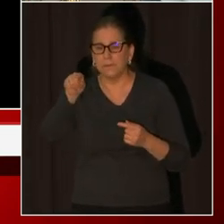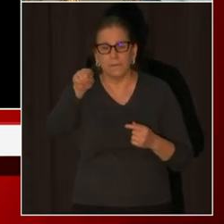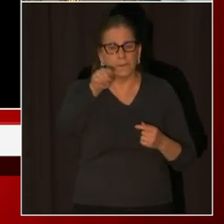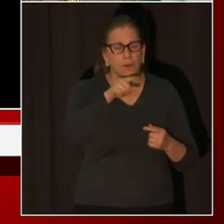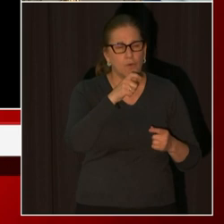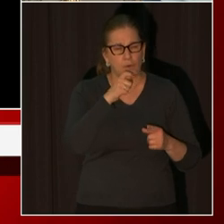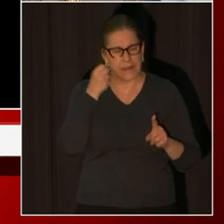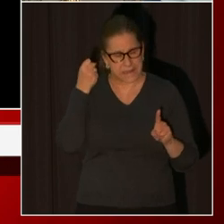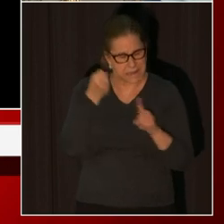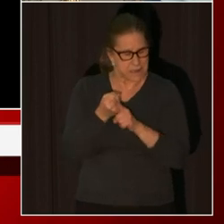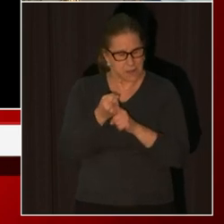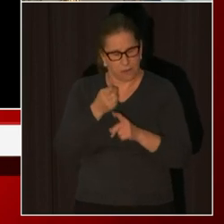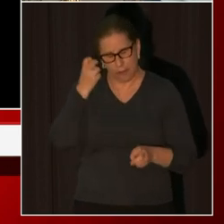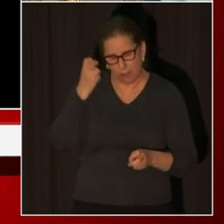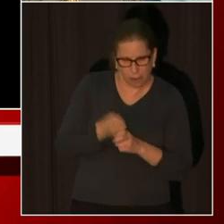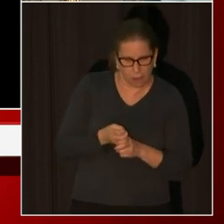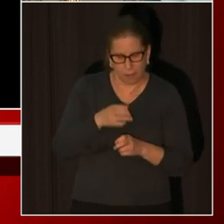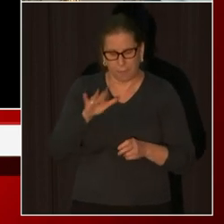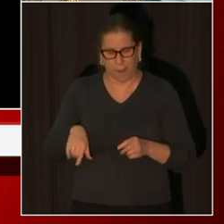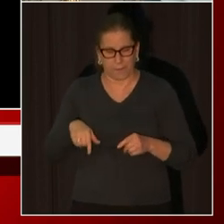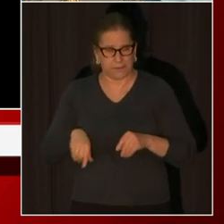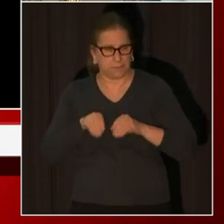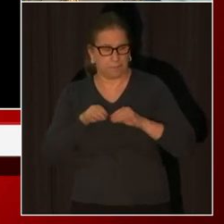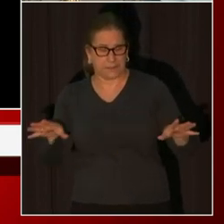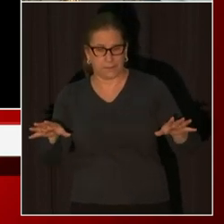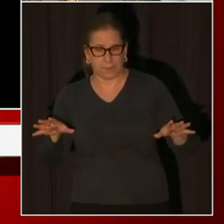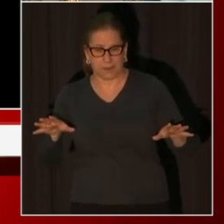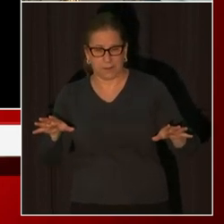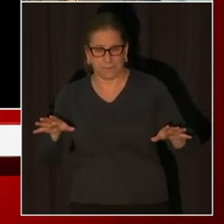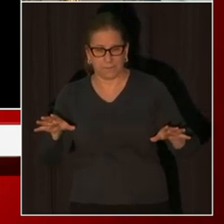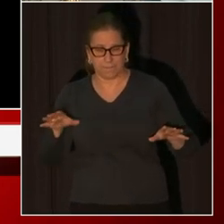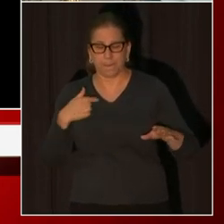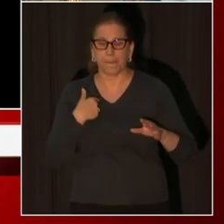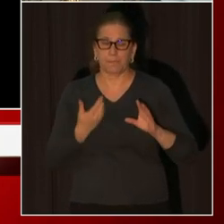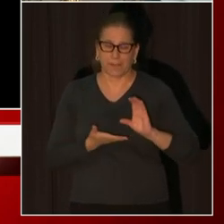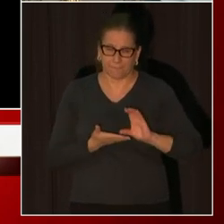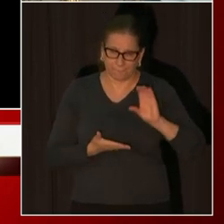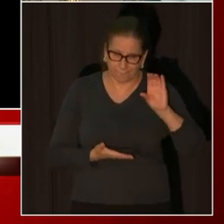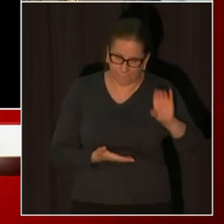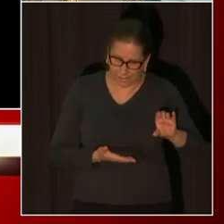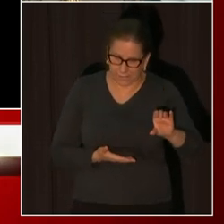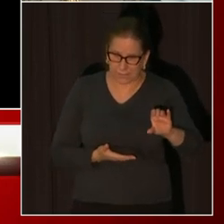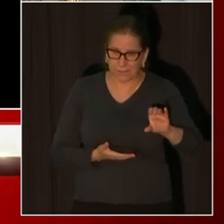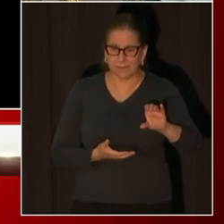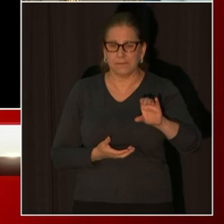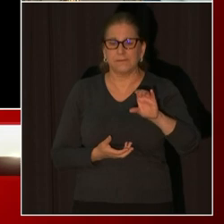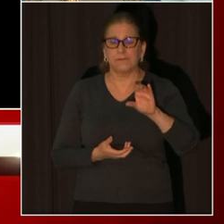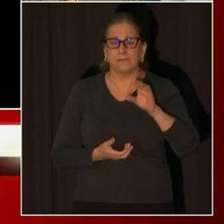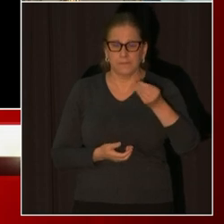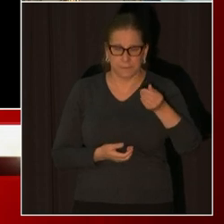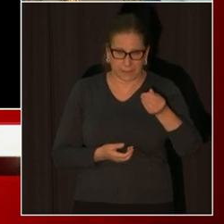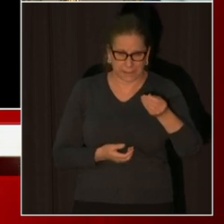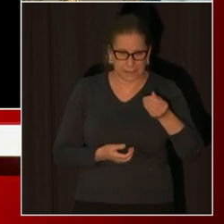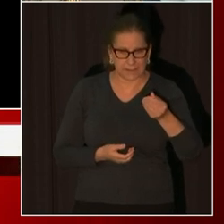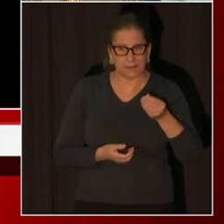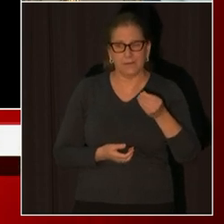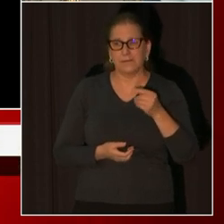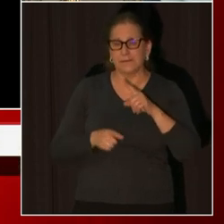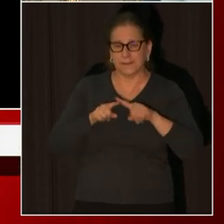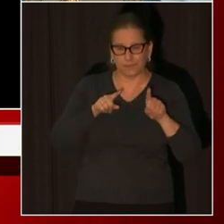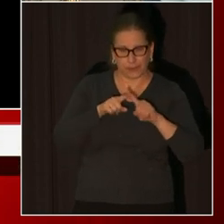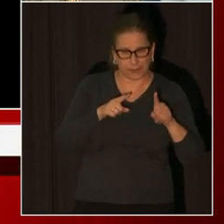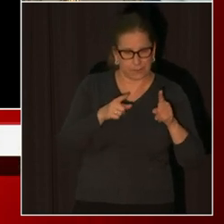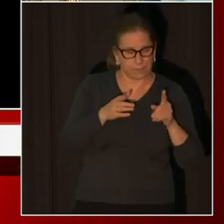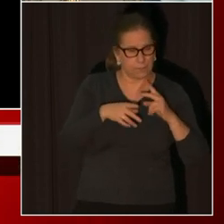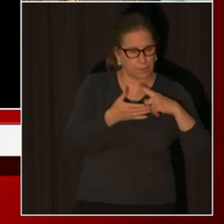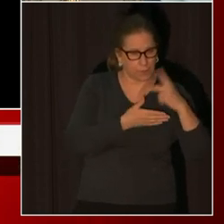have also invested in maintaining stability for the district's workforce. And we have focused